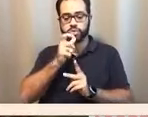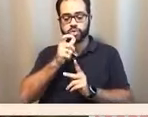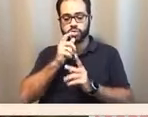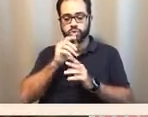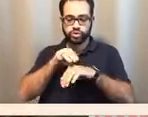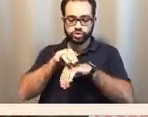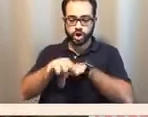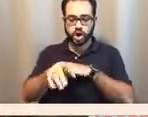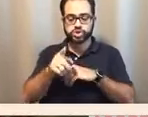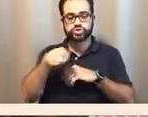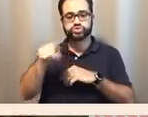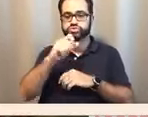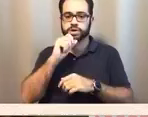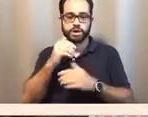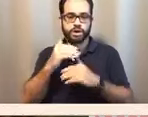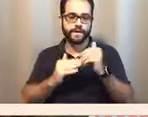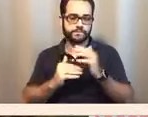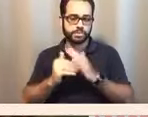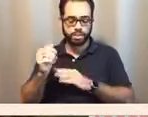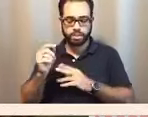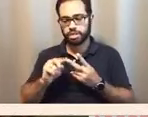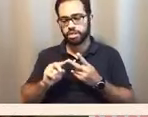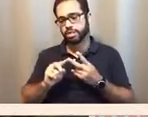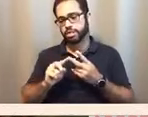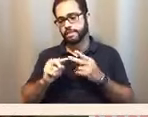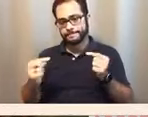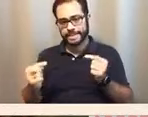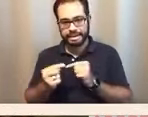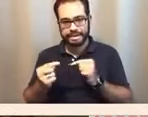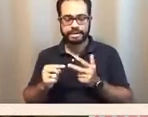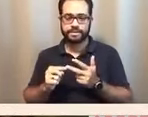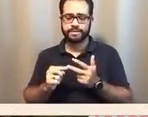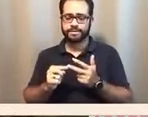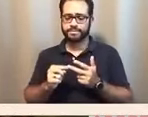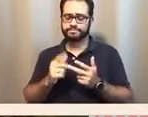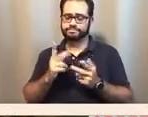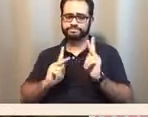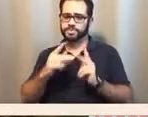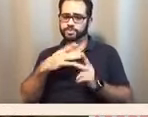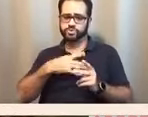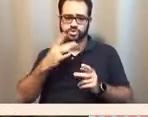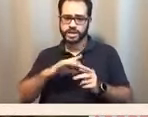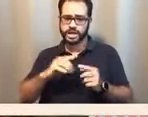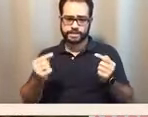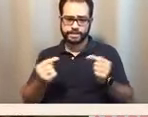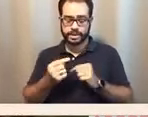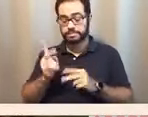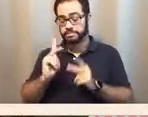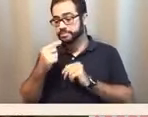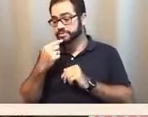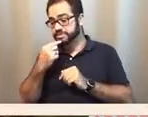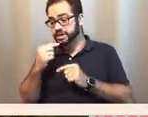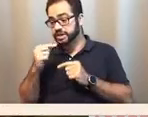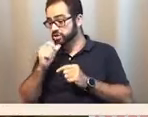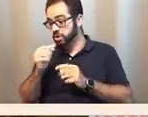discomfort, pain. Nobody likes pain. They say no pain, no gain. Nobody likes